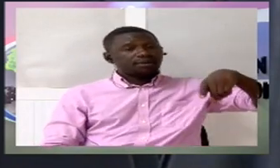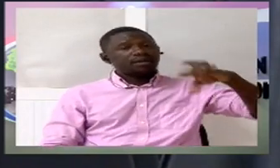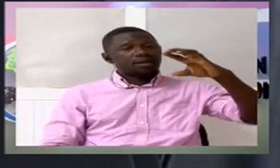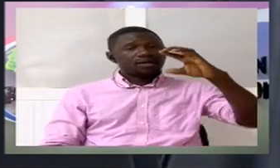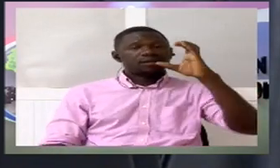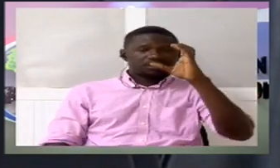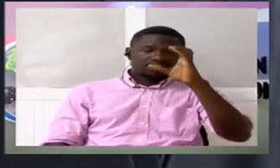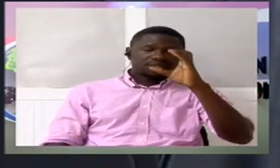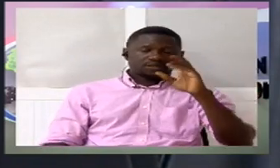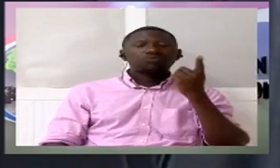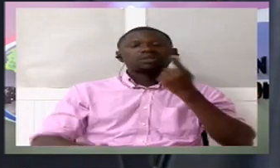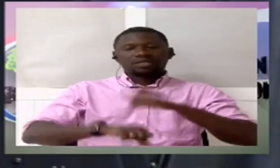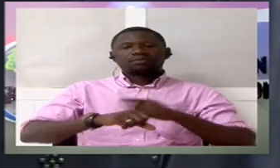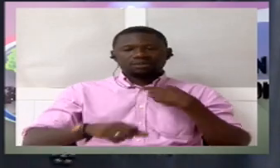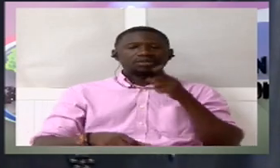he joined them.